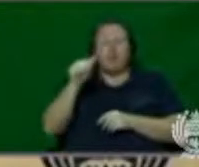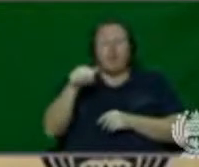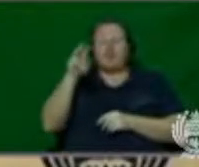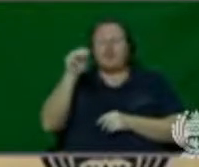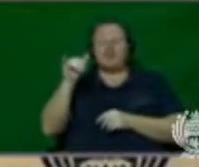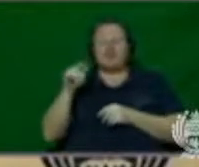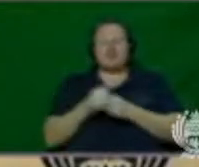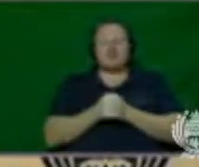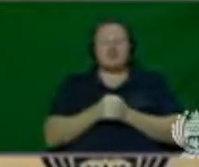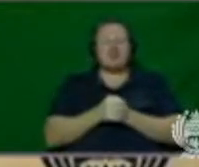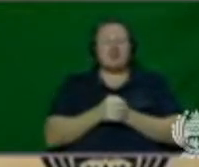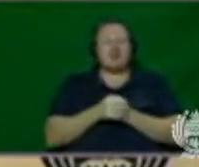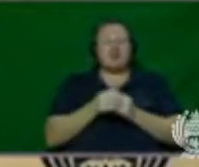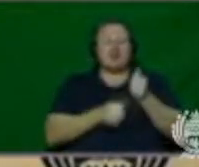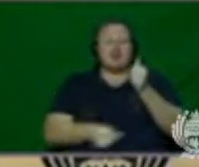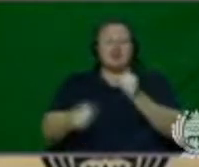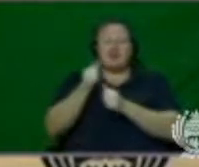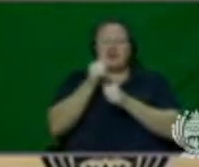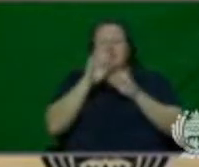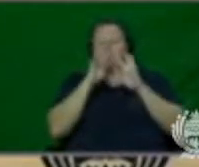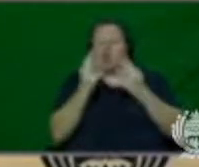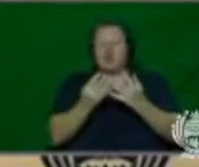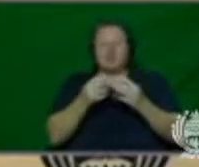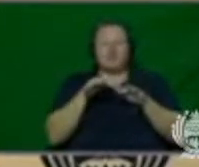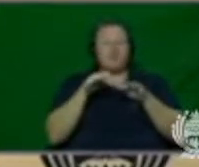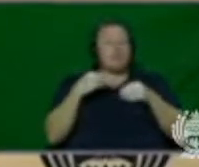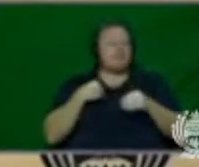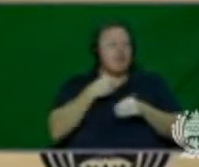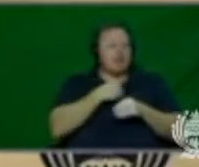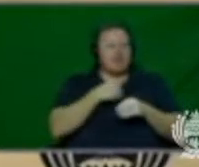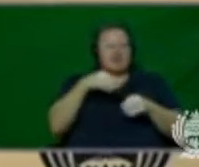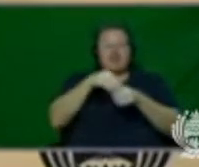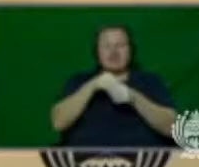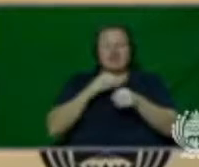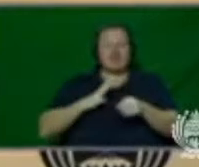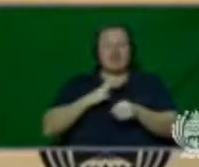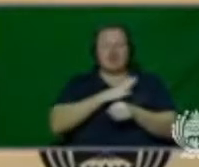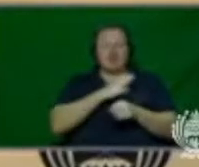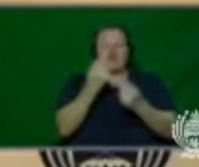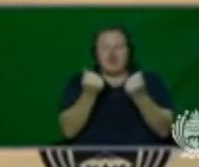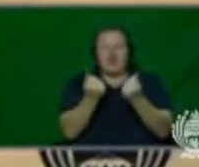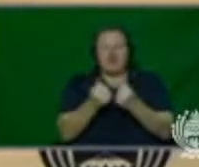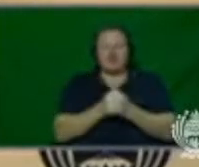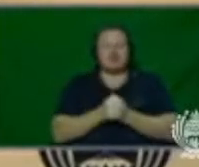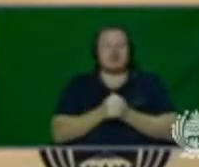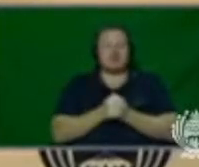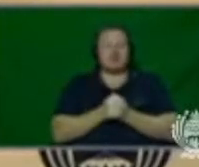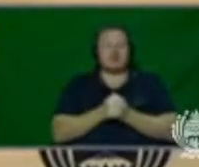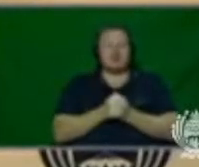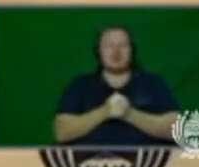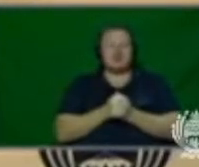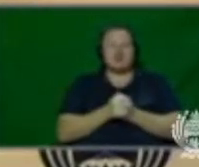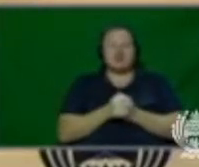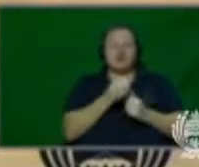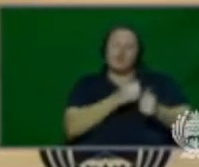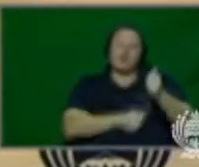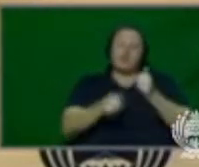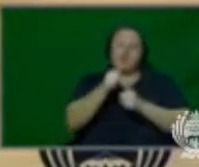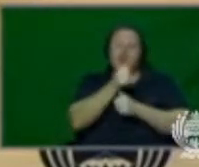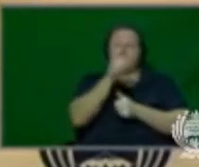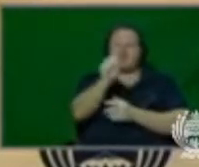members of the Executive Council for Finance, honorable members, Governor of the South African Reserve